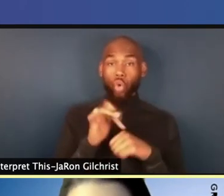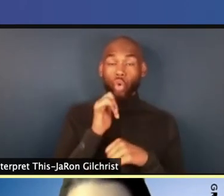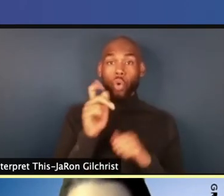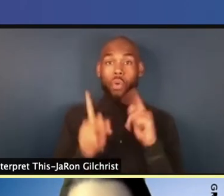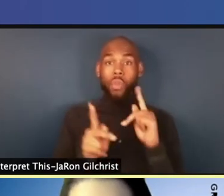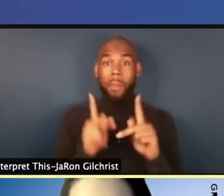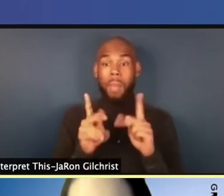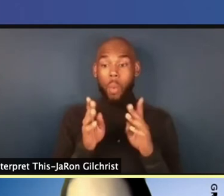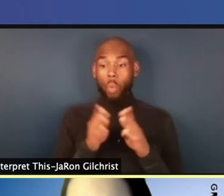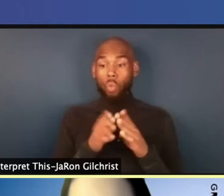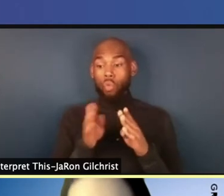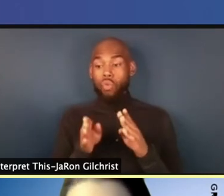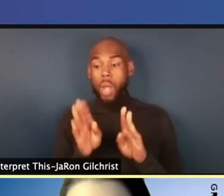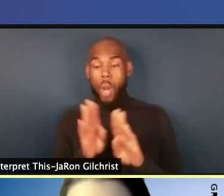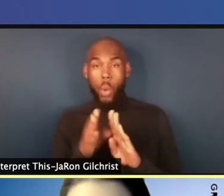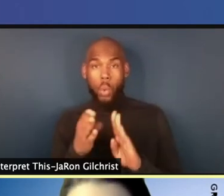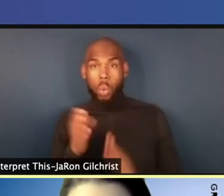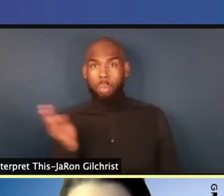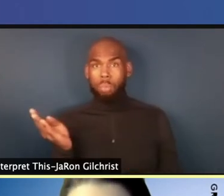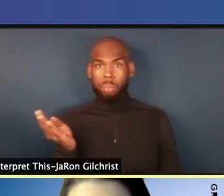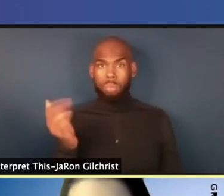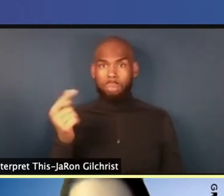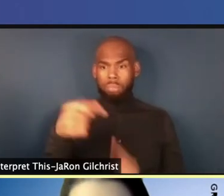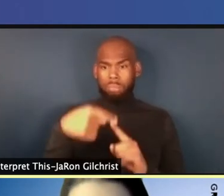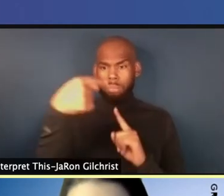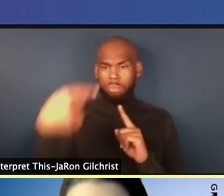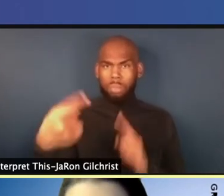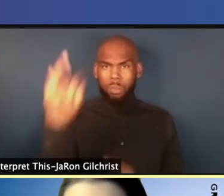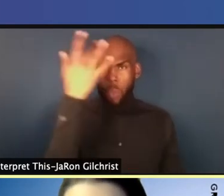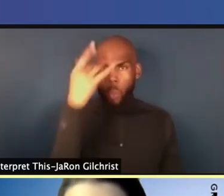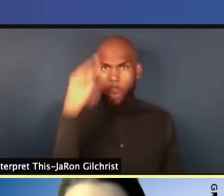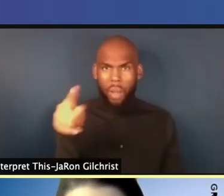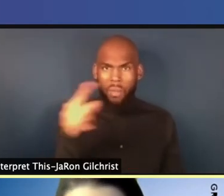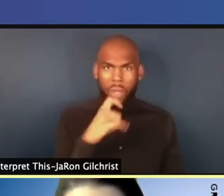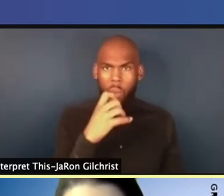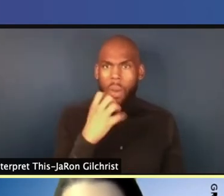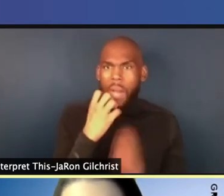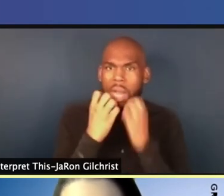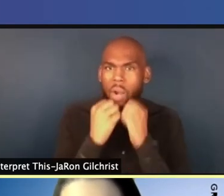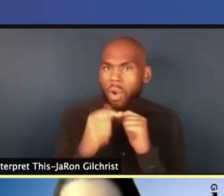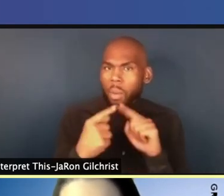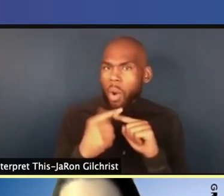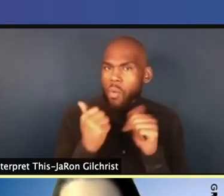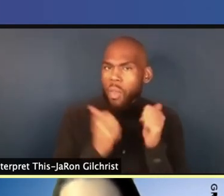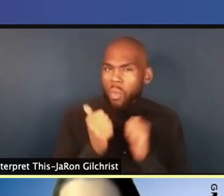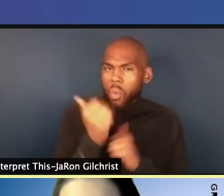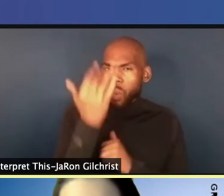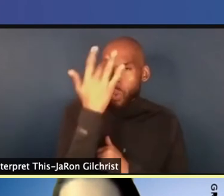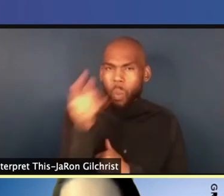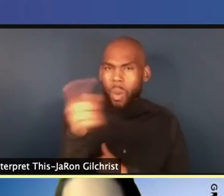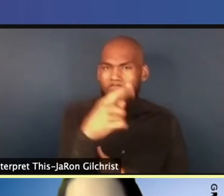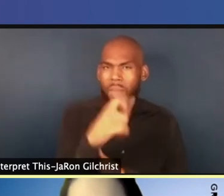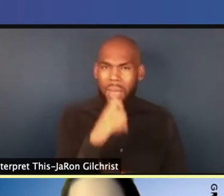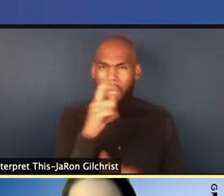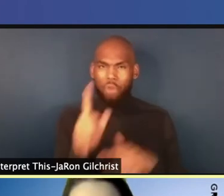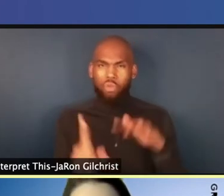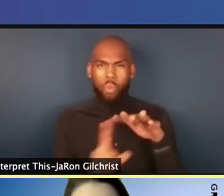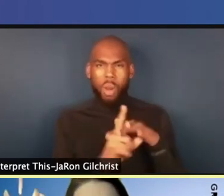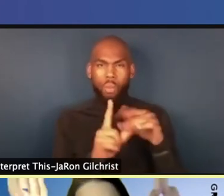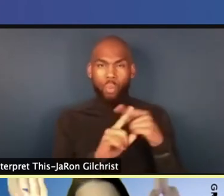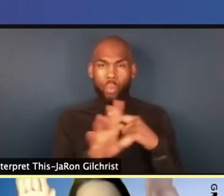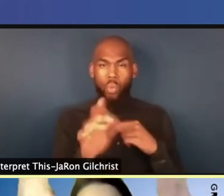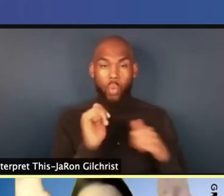door. And like, why do they not care about your theater? Why do they not, you know, why are they not coming? And so the sort of